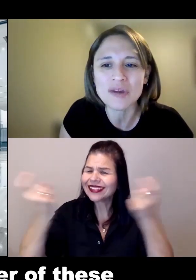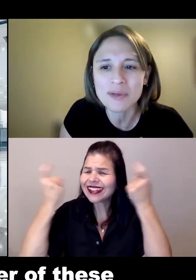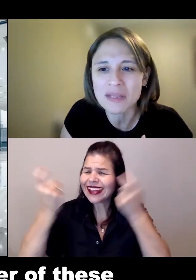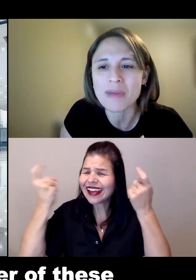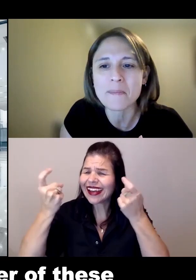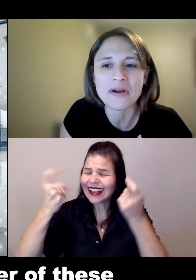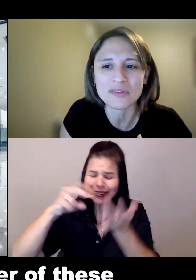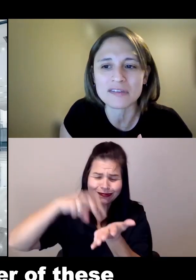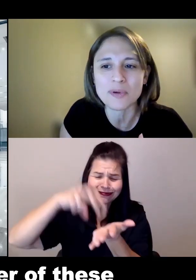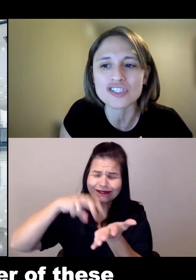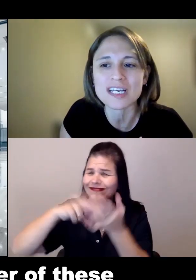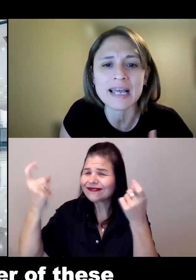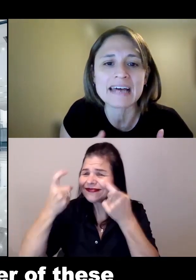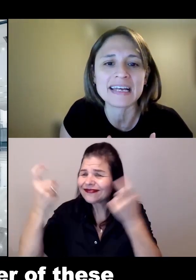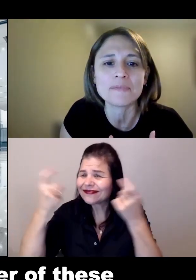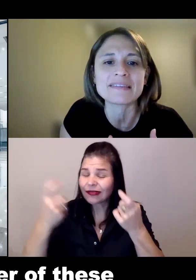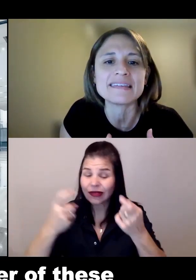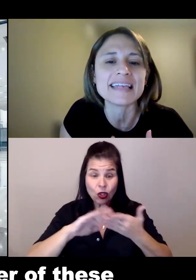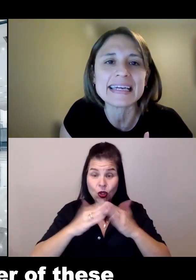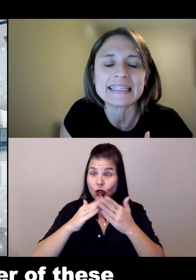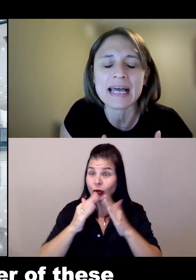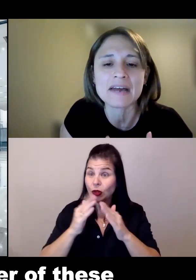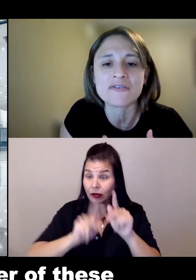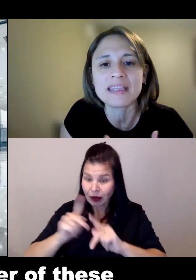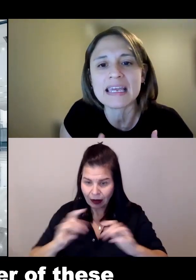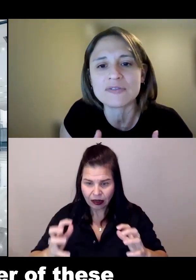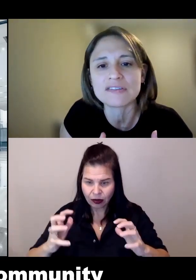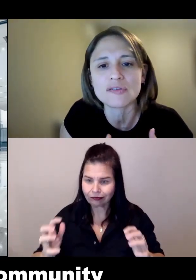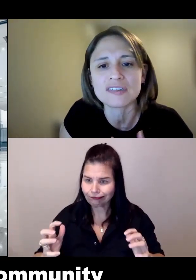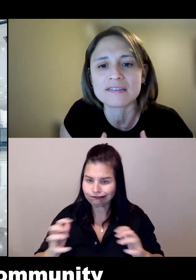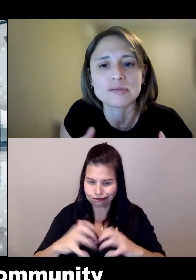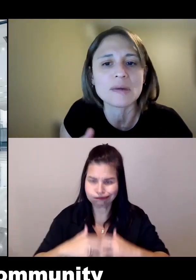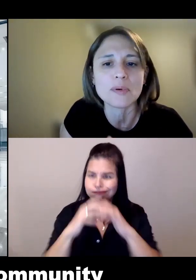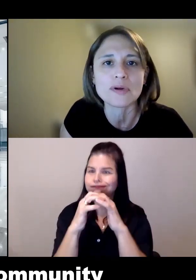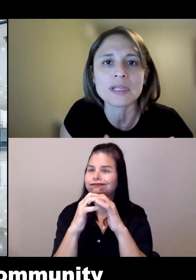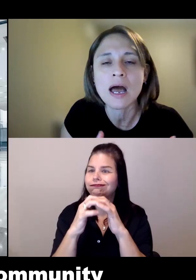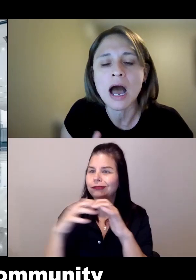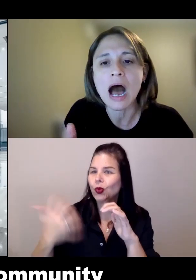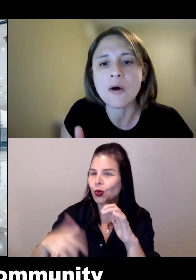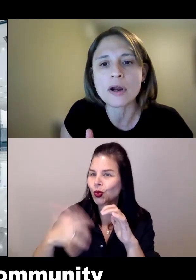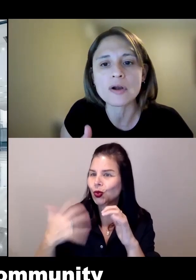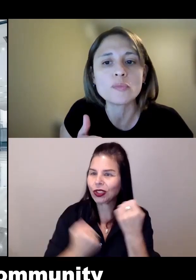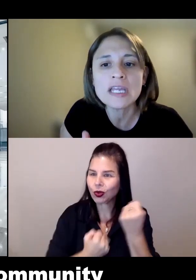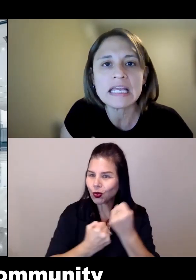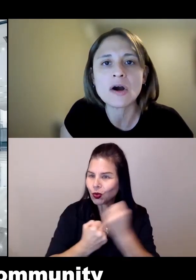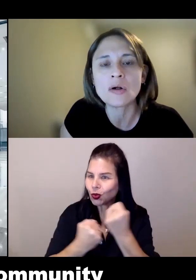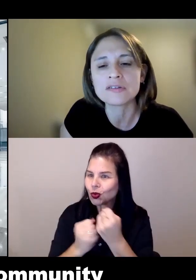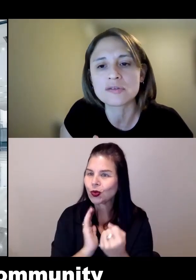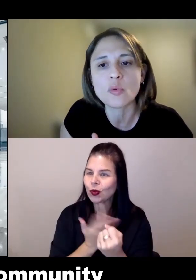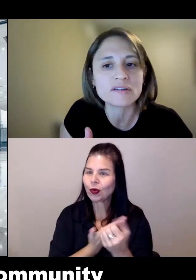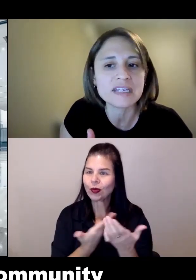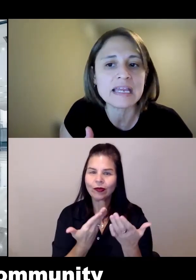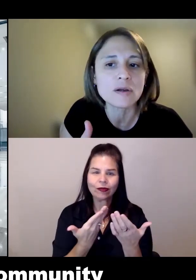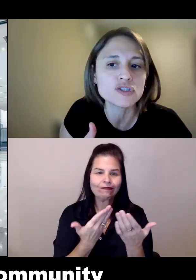each contributing member of this project has helped us design and remediate resources to support our community